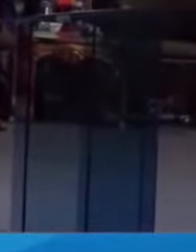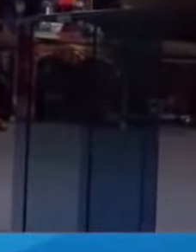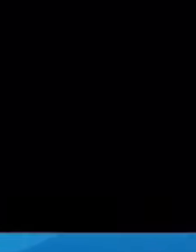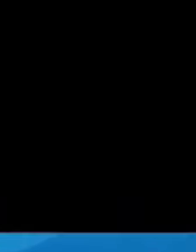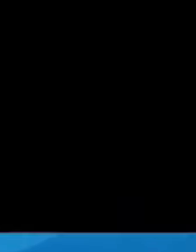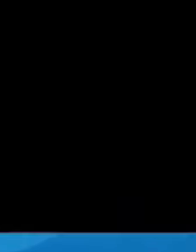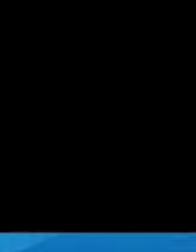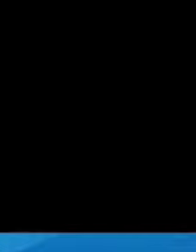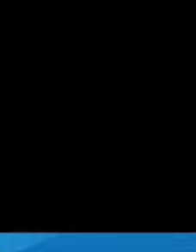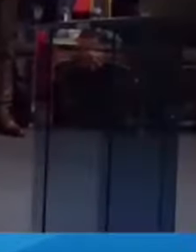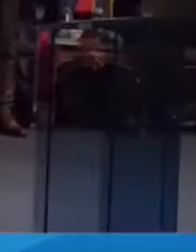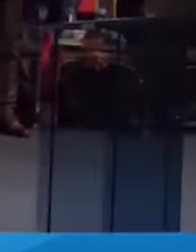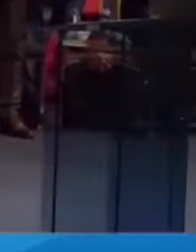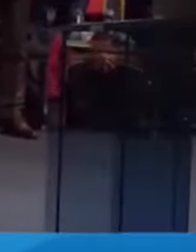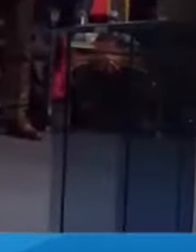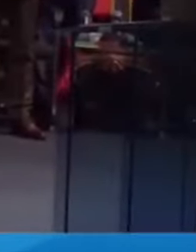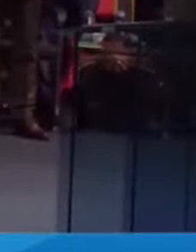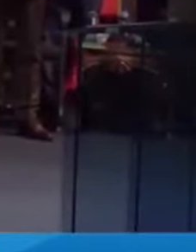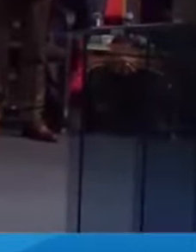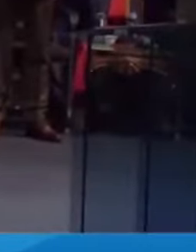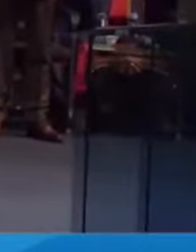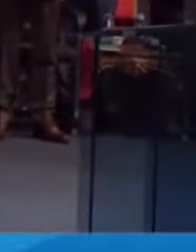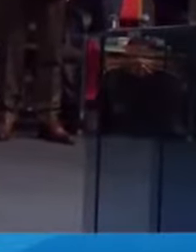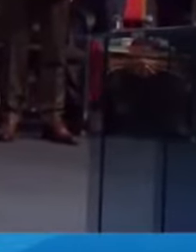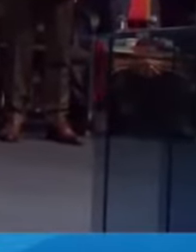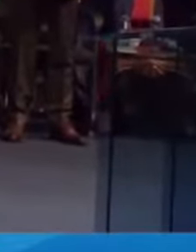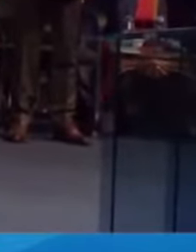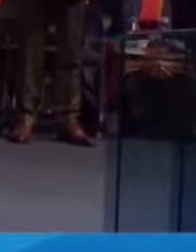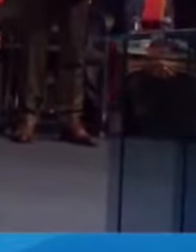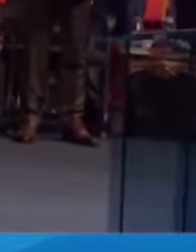the for you are